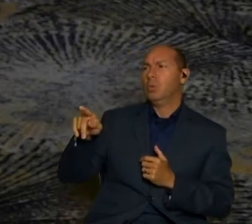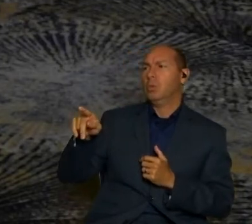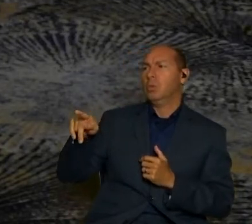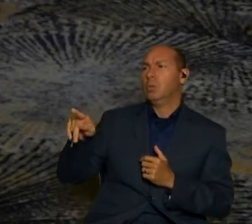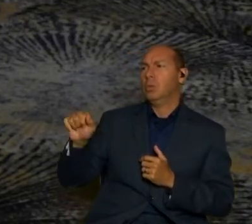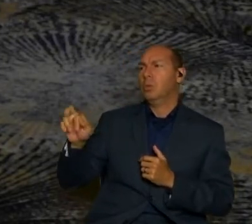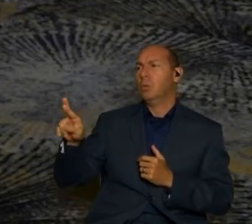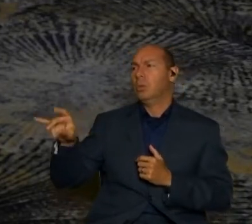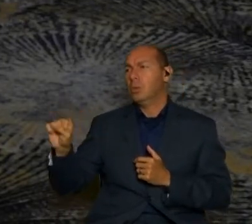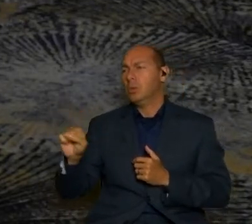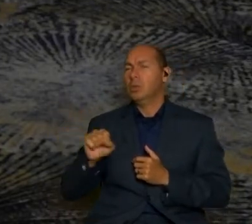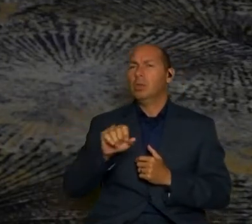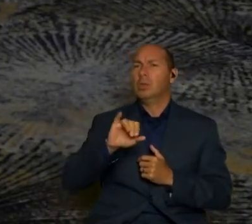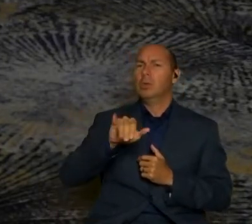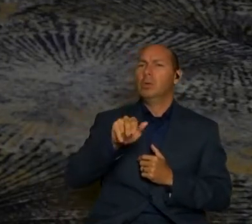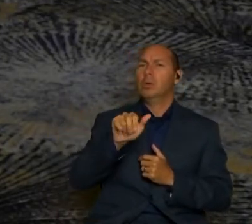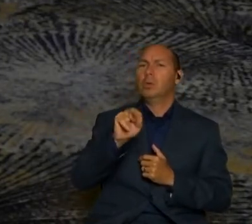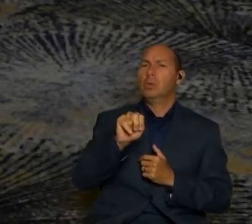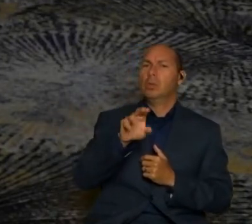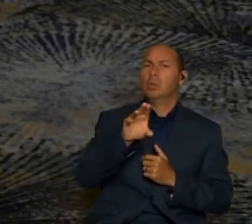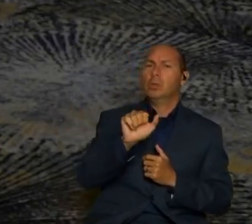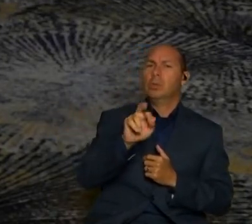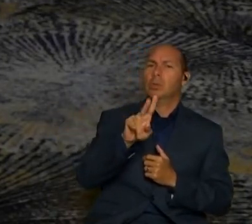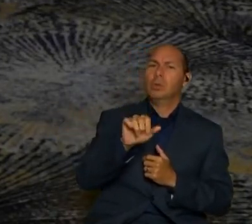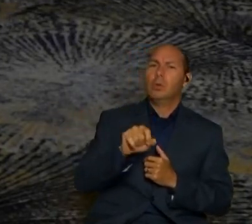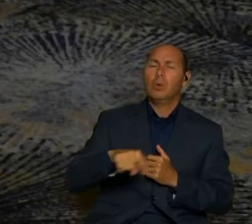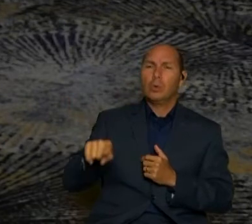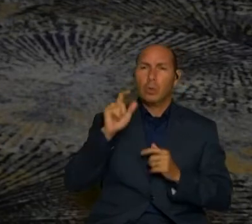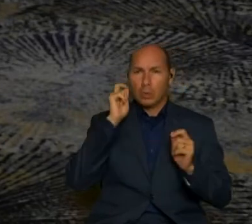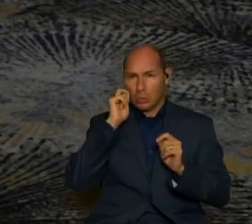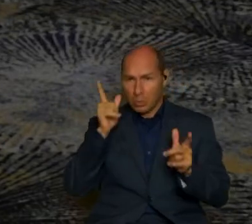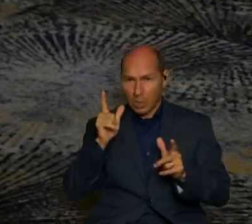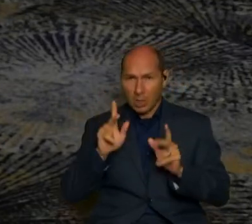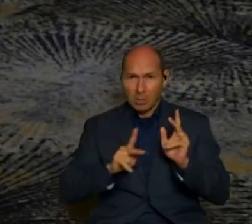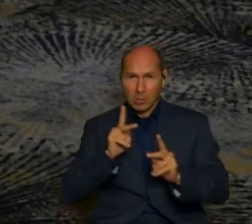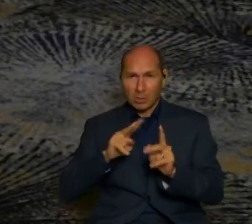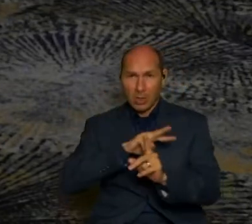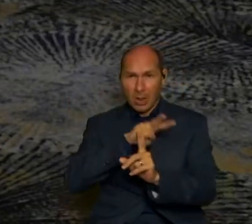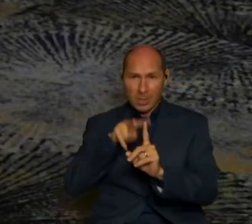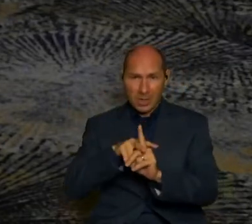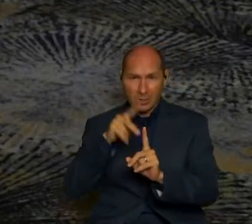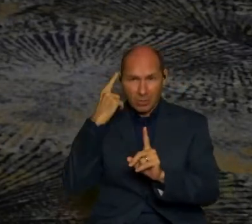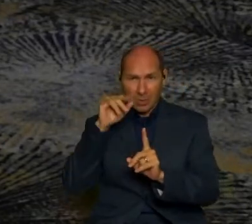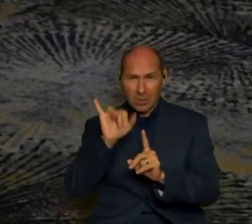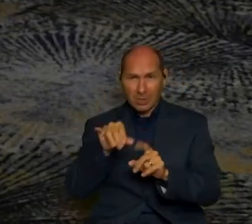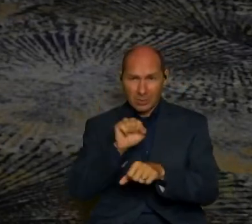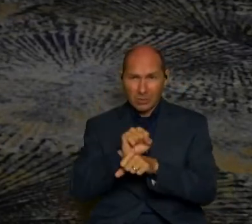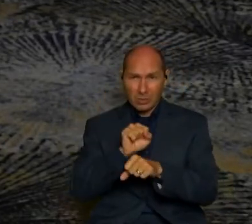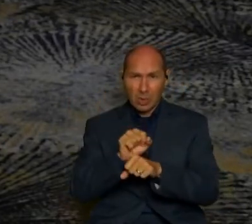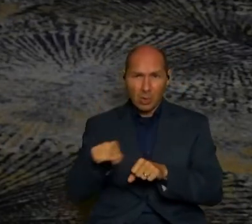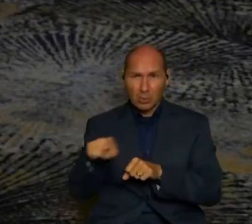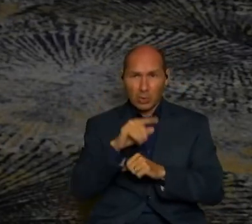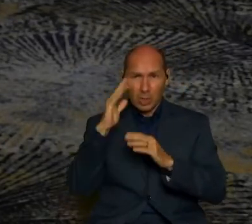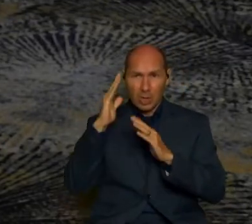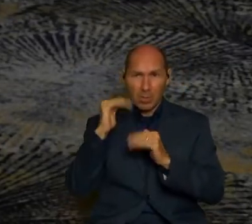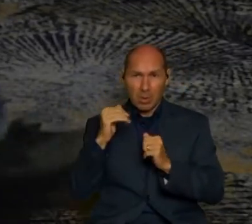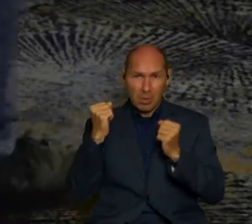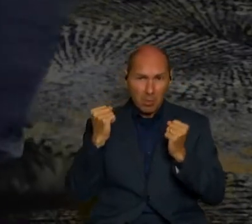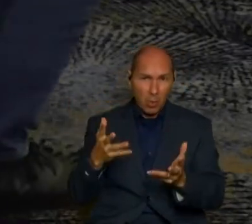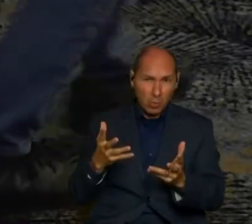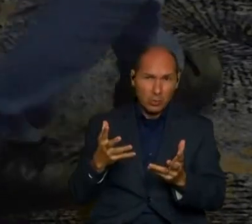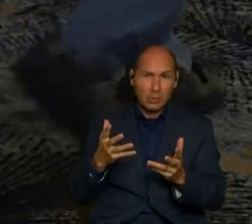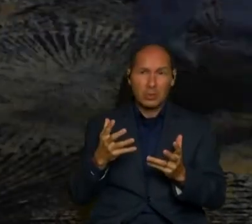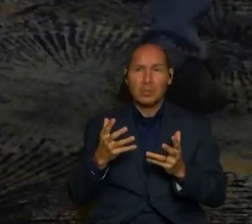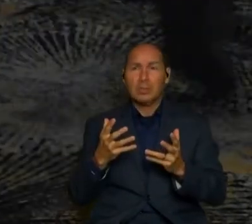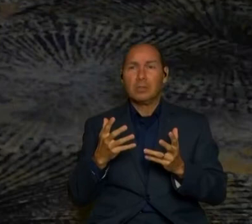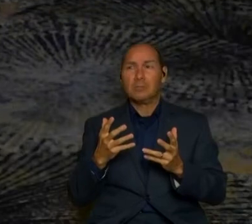and Secretary Perez, were you surprised about the number of people who are applying for these jobs? I mean, were you expecting a lot of people? Were you